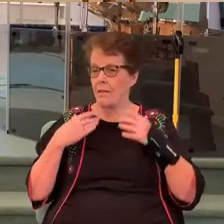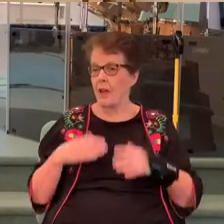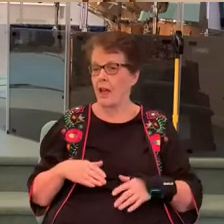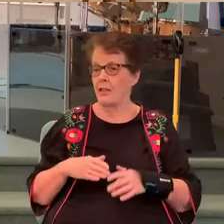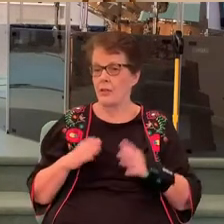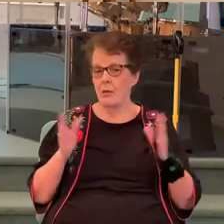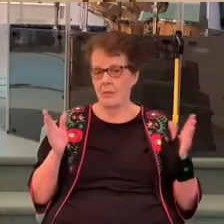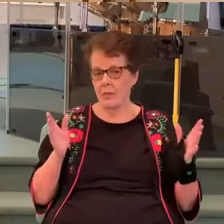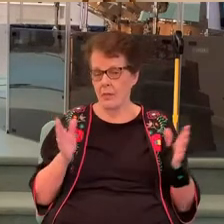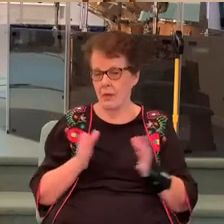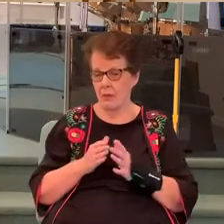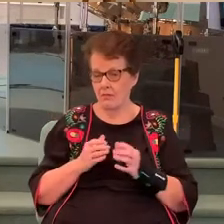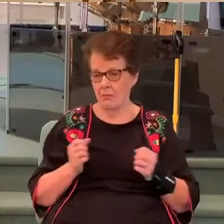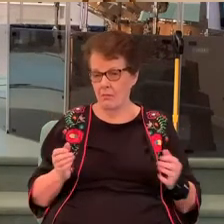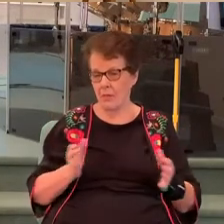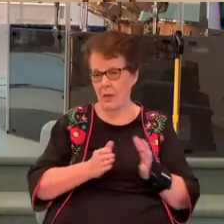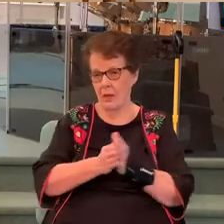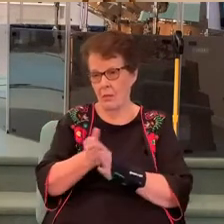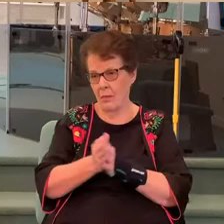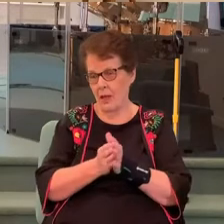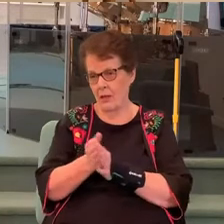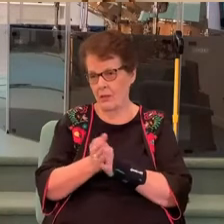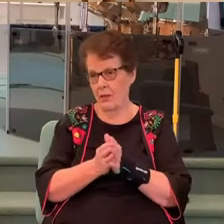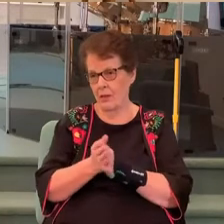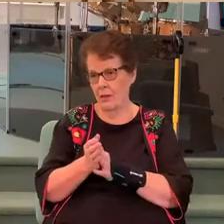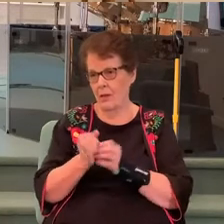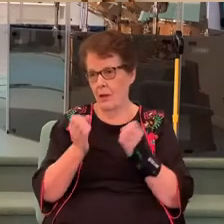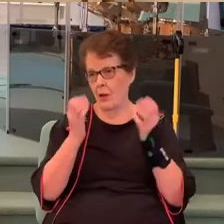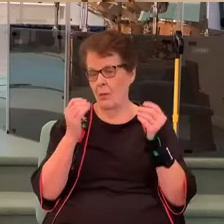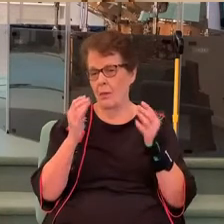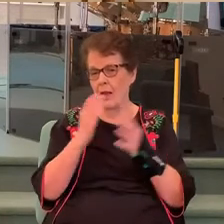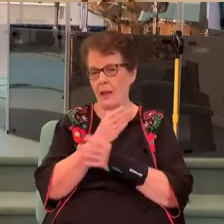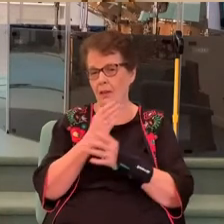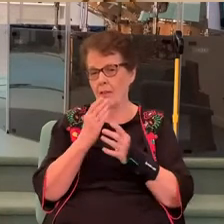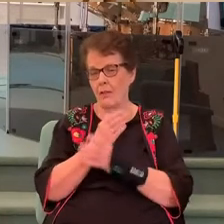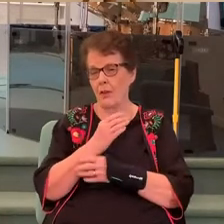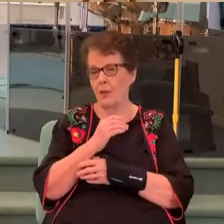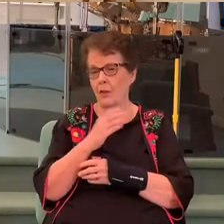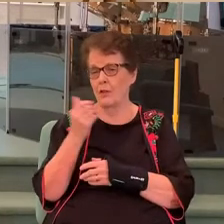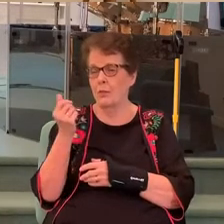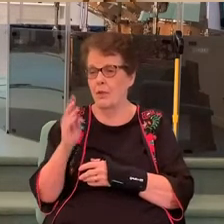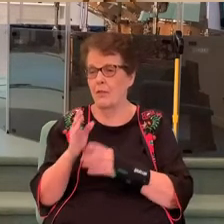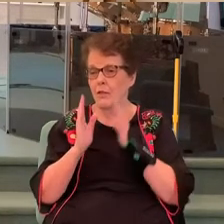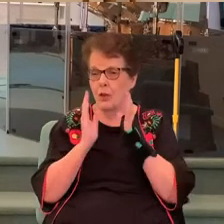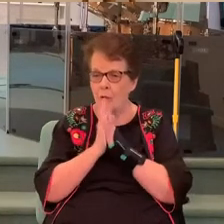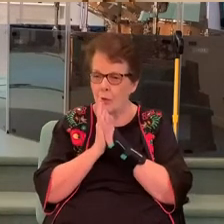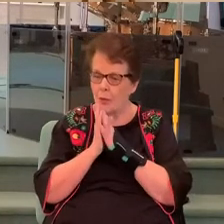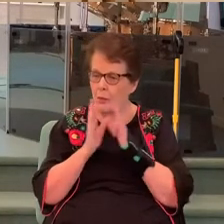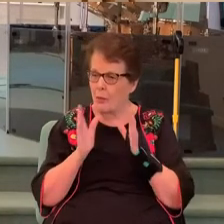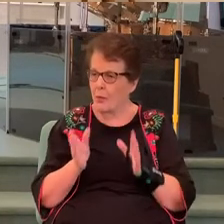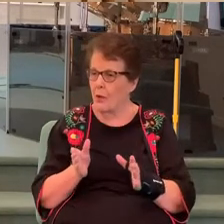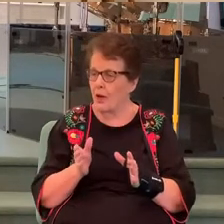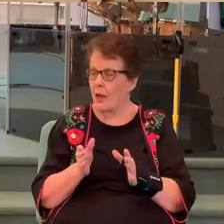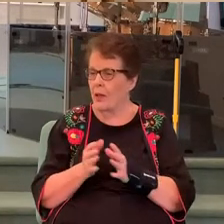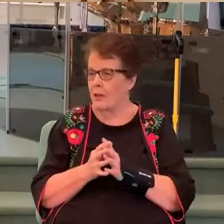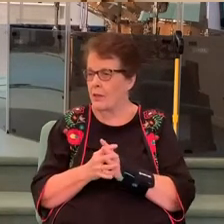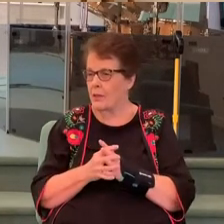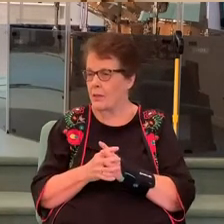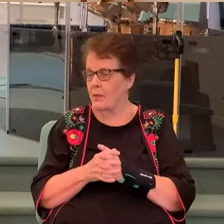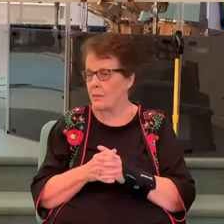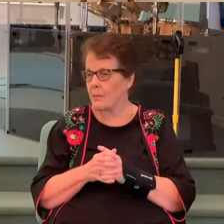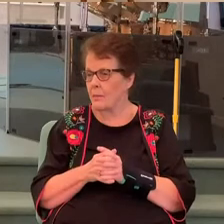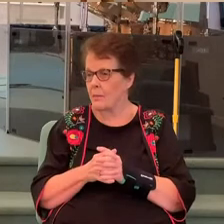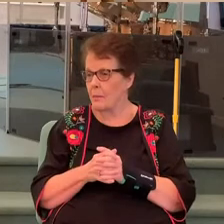passion. Many interferers, few intercessors. Many writers, but few fighters. Failing